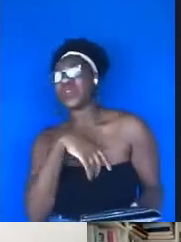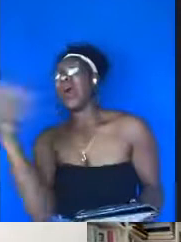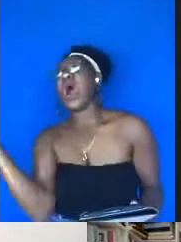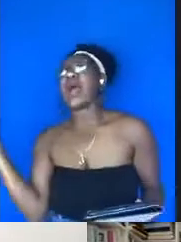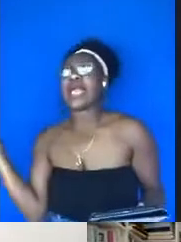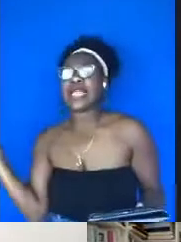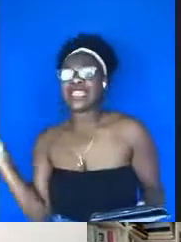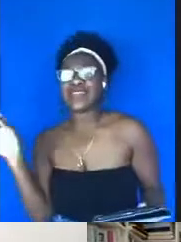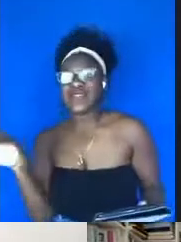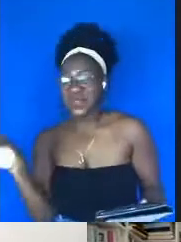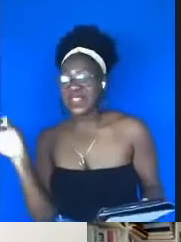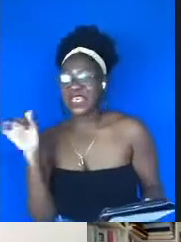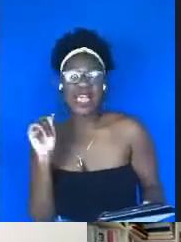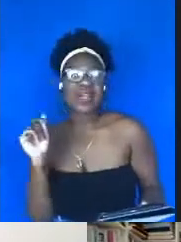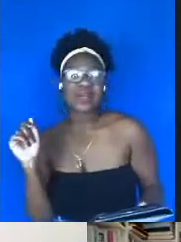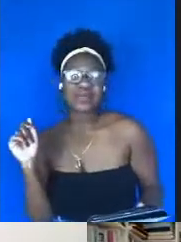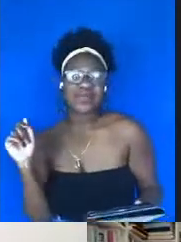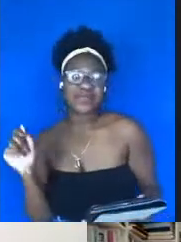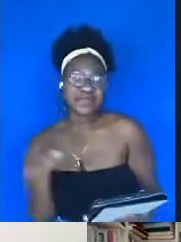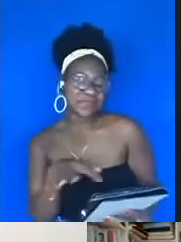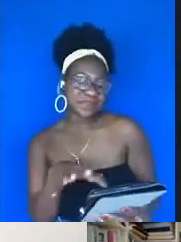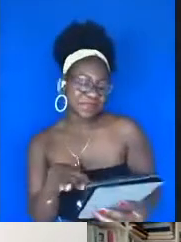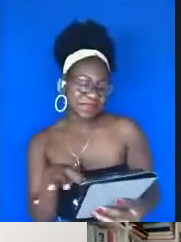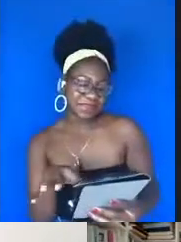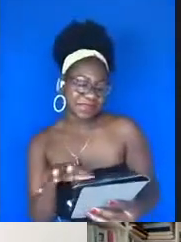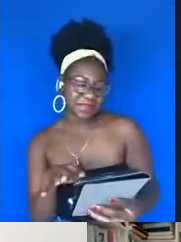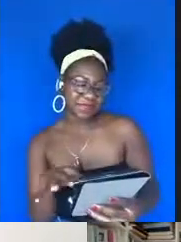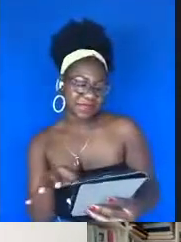Hover through the fog and the filthy air.